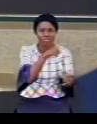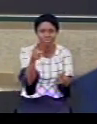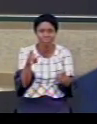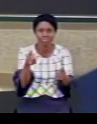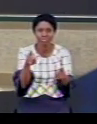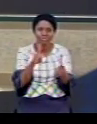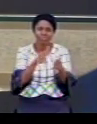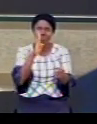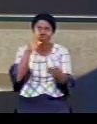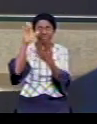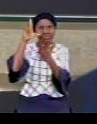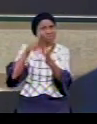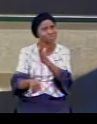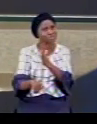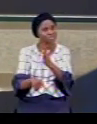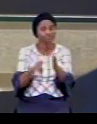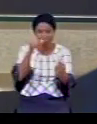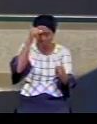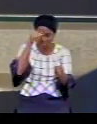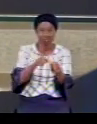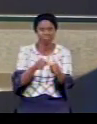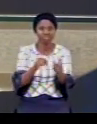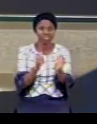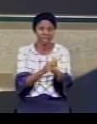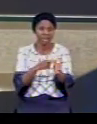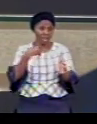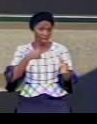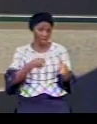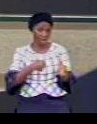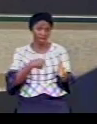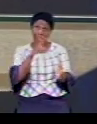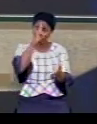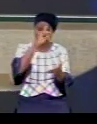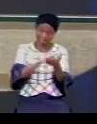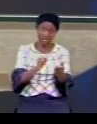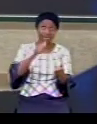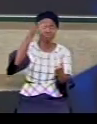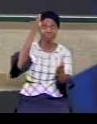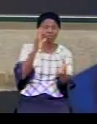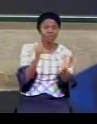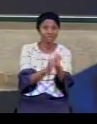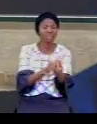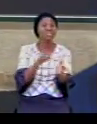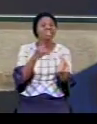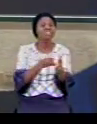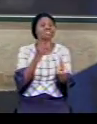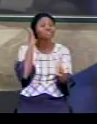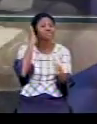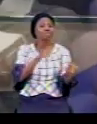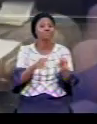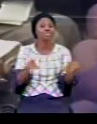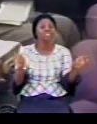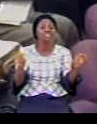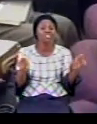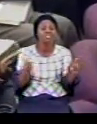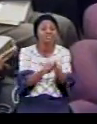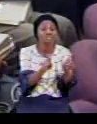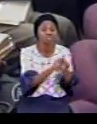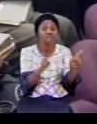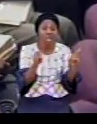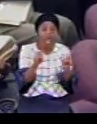this: I believe God, that it shall be even as it